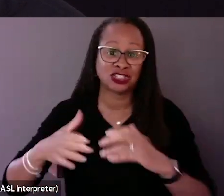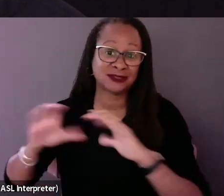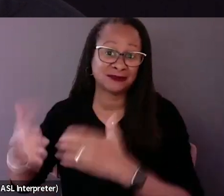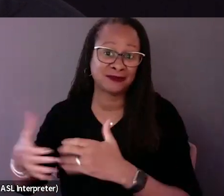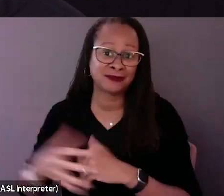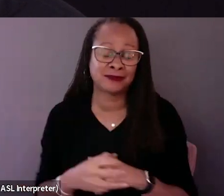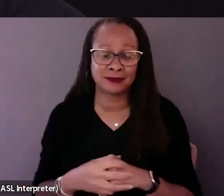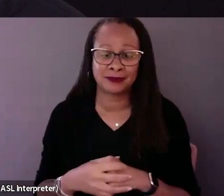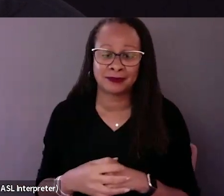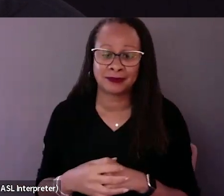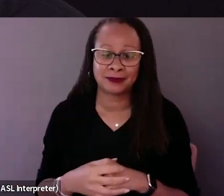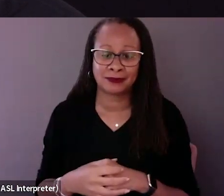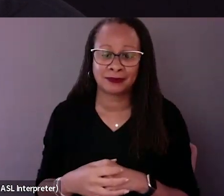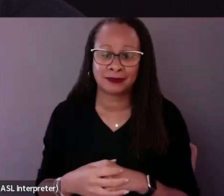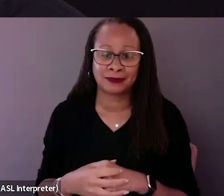And